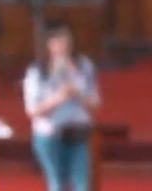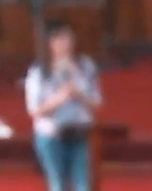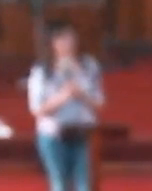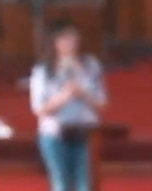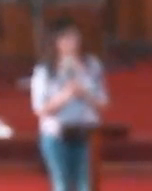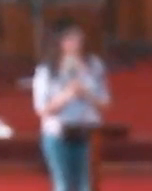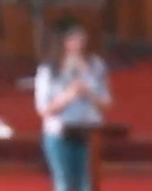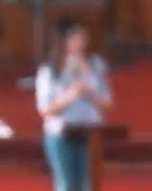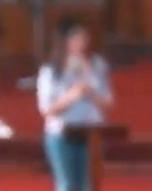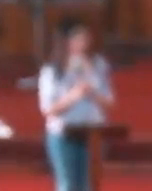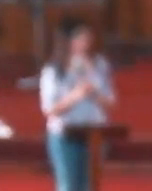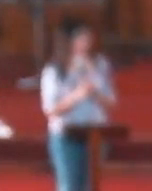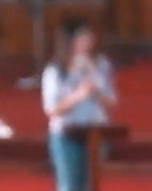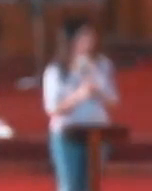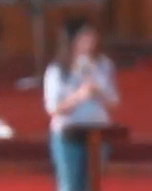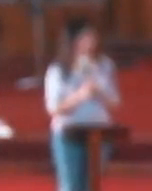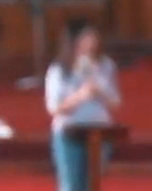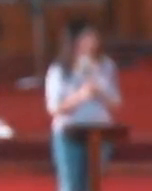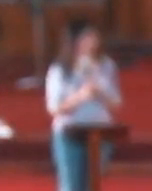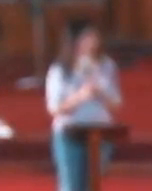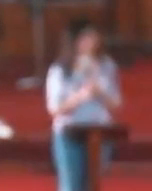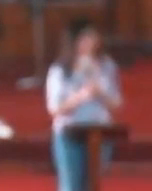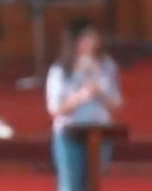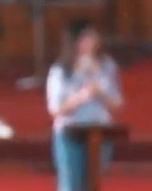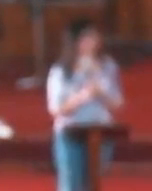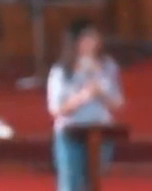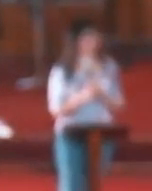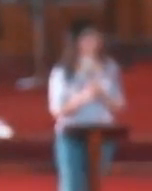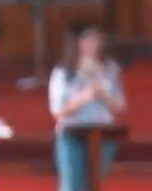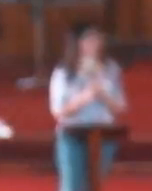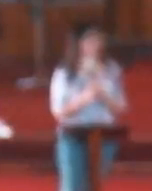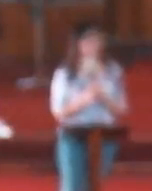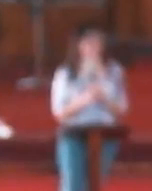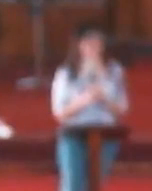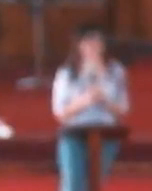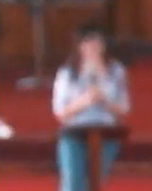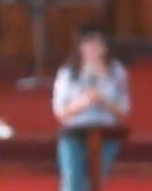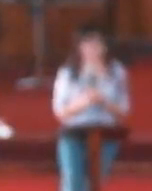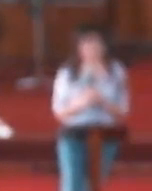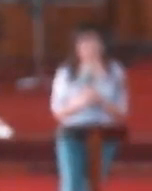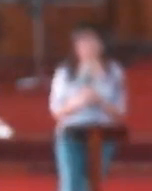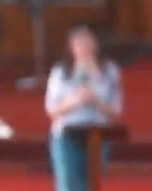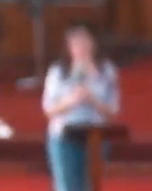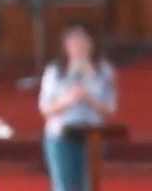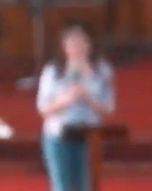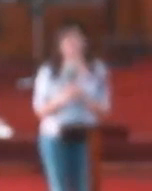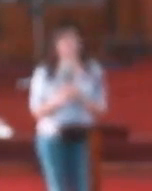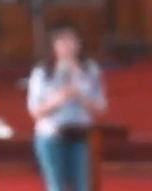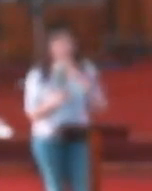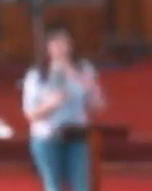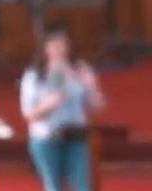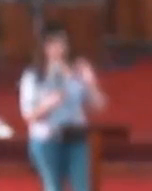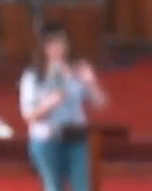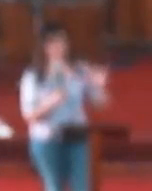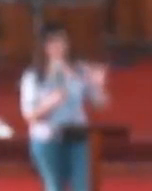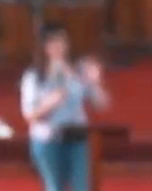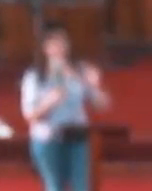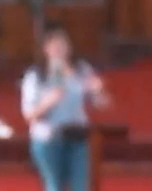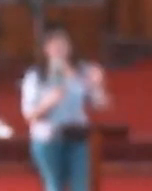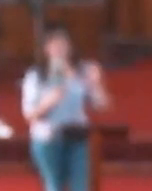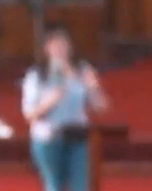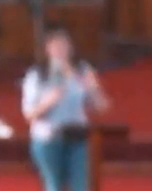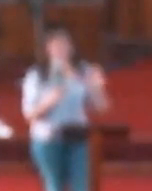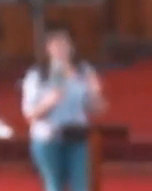life. Ah, genial. Voy a proclamar entonces que tu matrimonio, el valle de huesos secos, se haga vida. Okay, I'm going to proclaim over